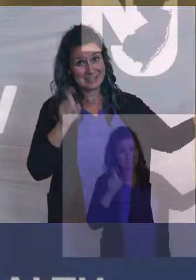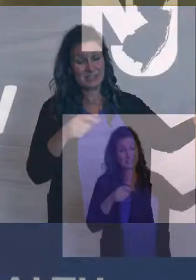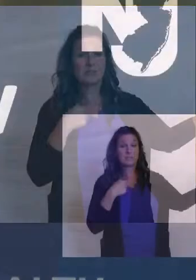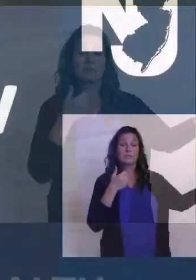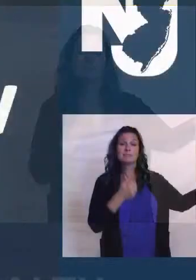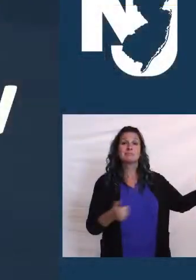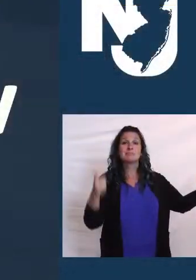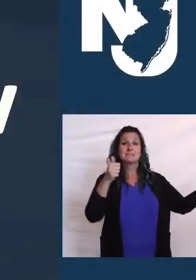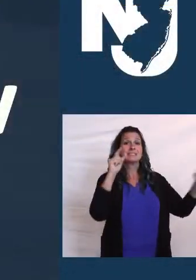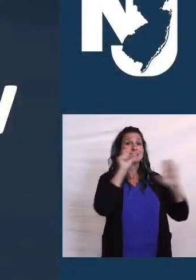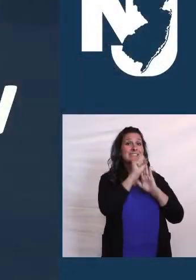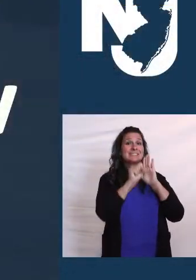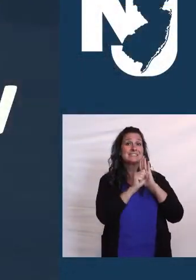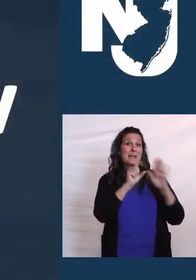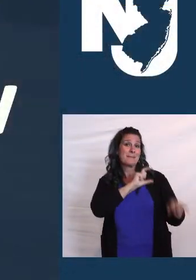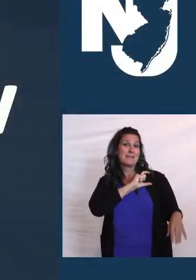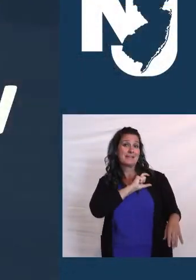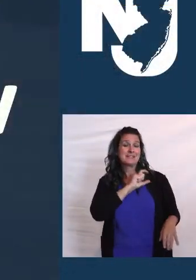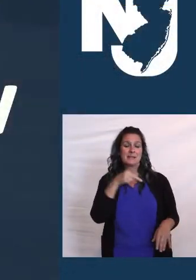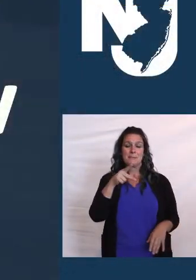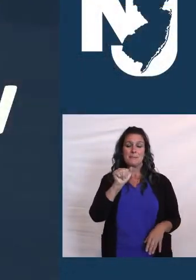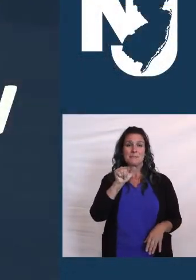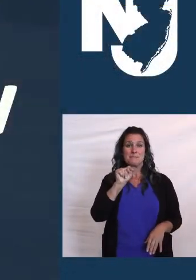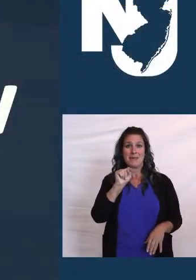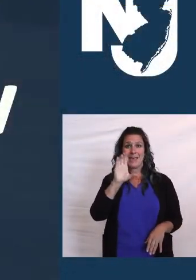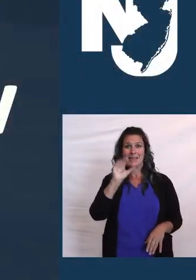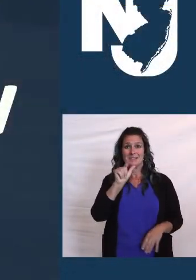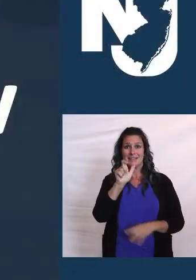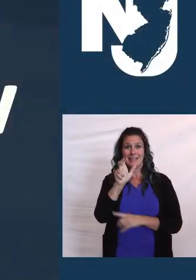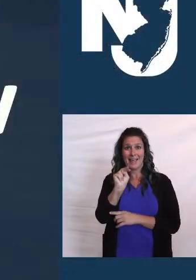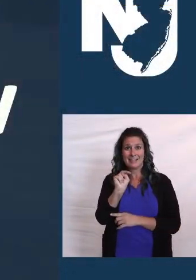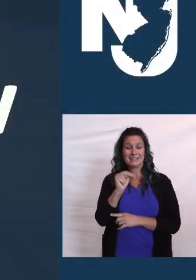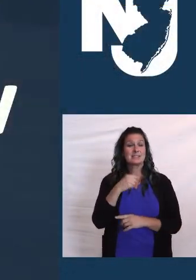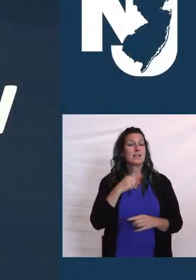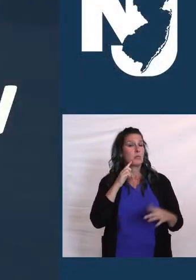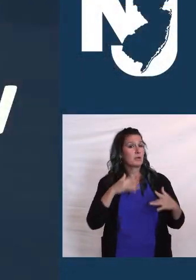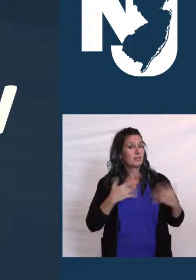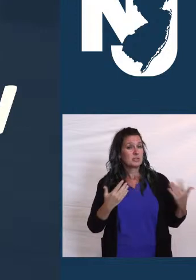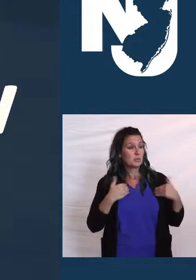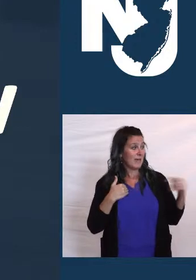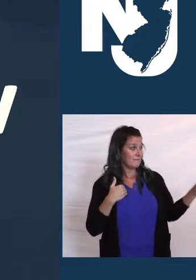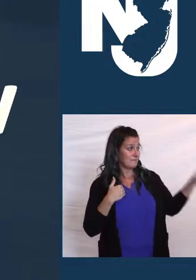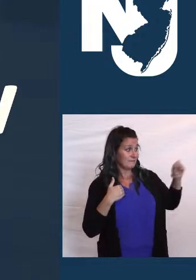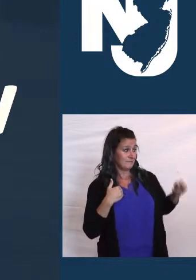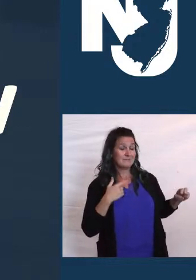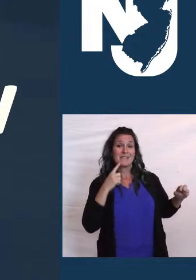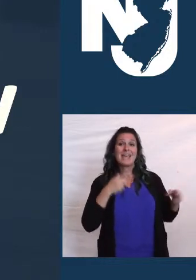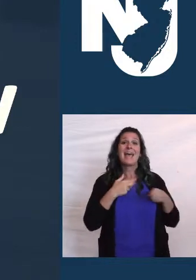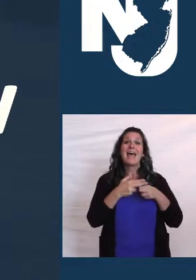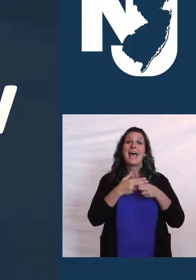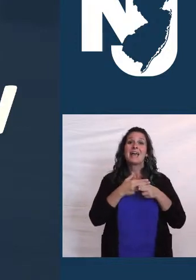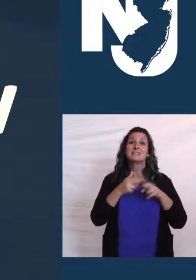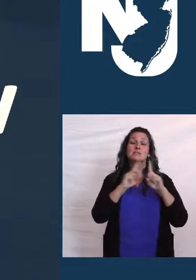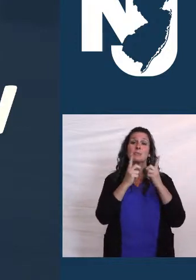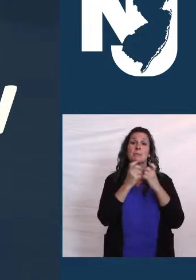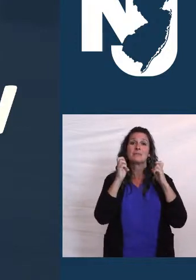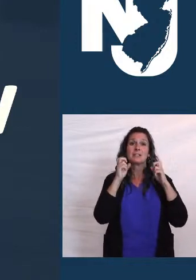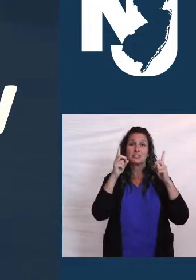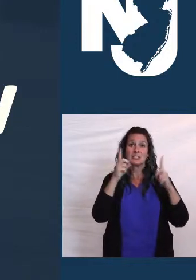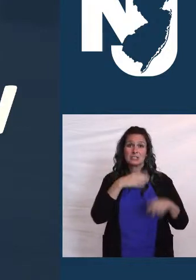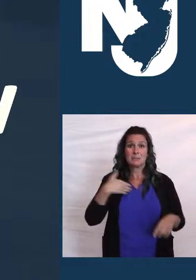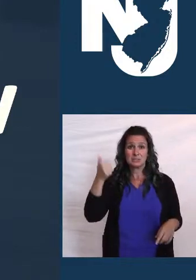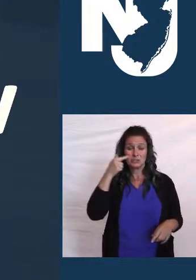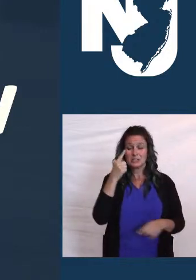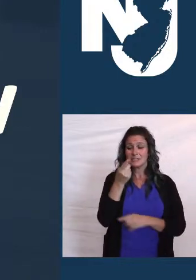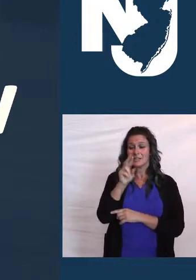of the State Police, Colonel Pat Callahan. And we were also joined, and thrilled to have her back, the Acting Department of Education Commissioner, Dr.